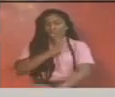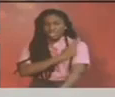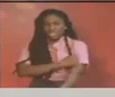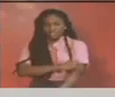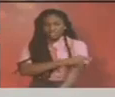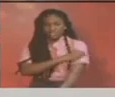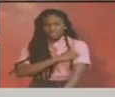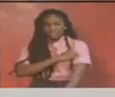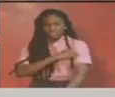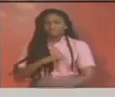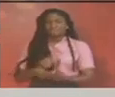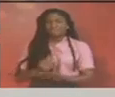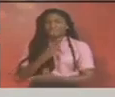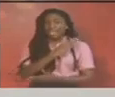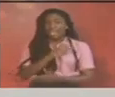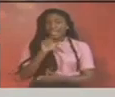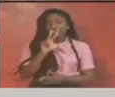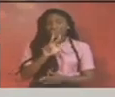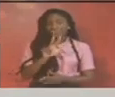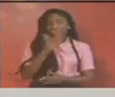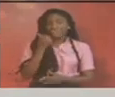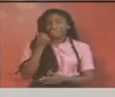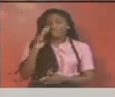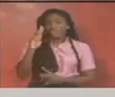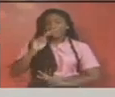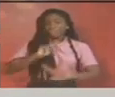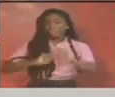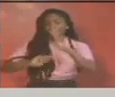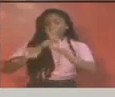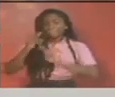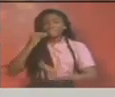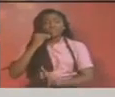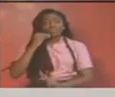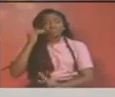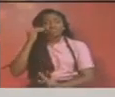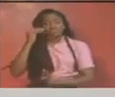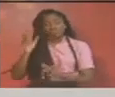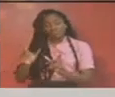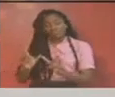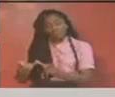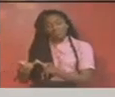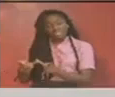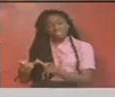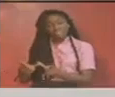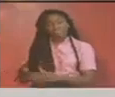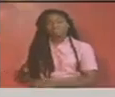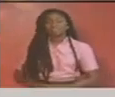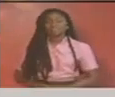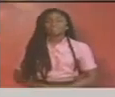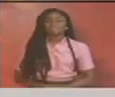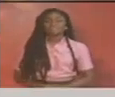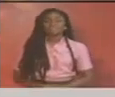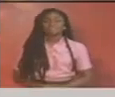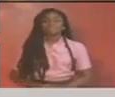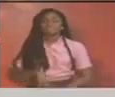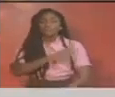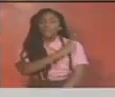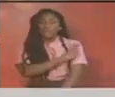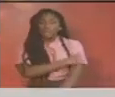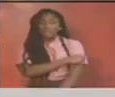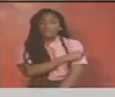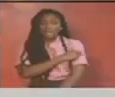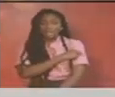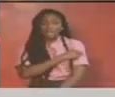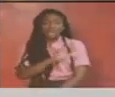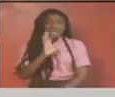step-down facilities, and 314 persons in state quarantine facilities. So with regards to our hospitals, 9 of